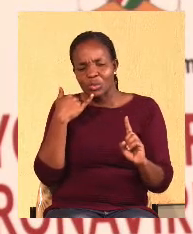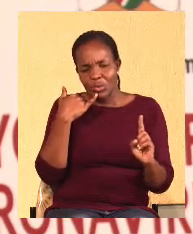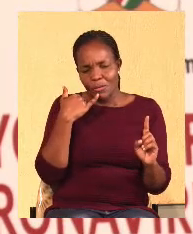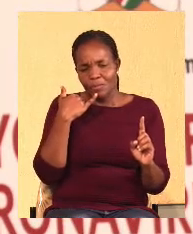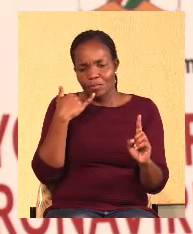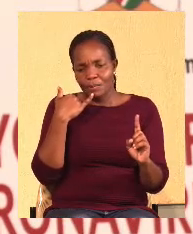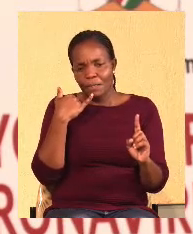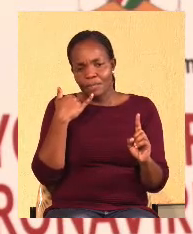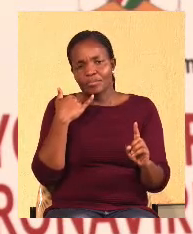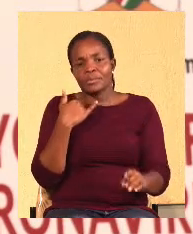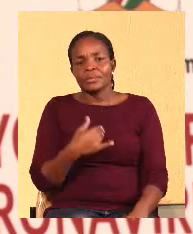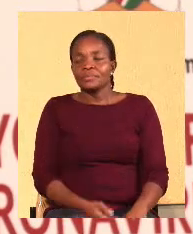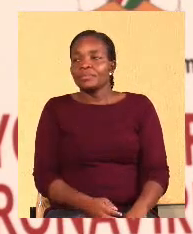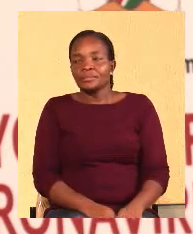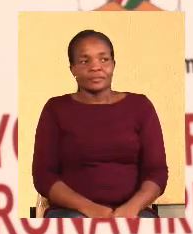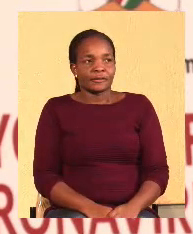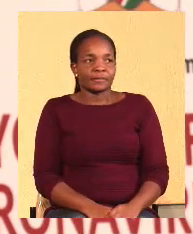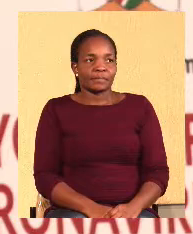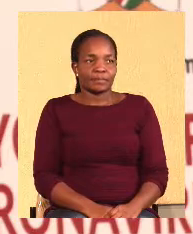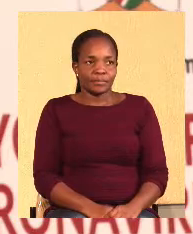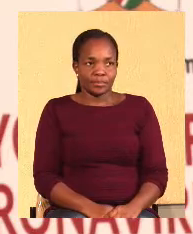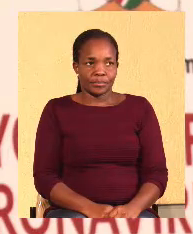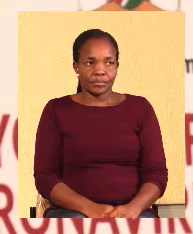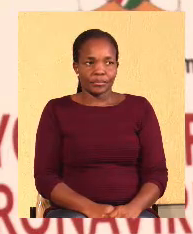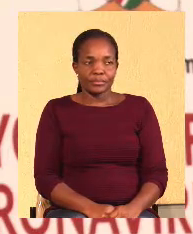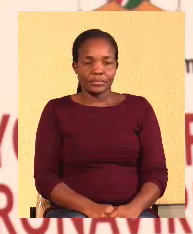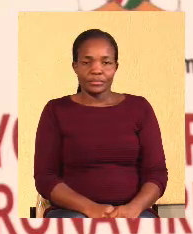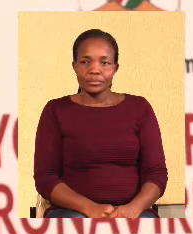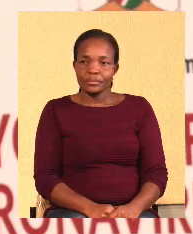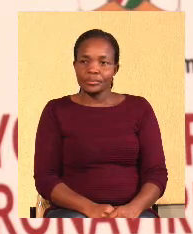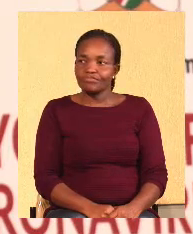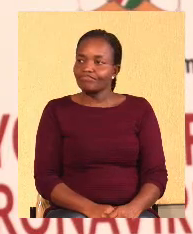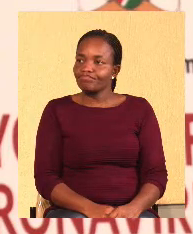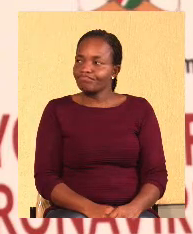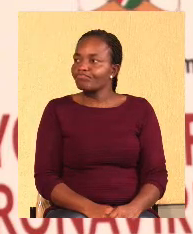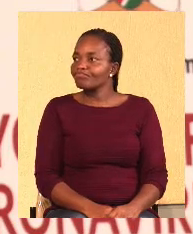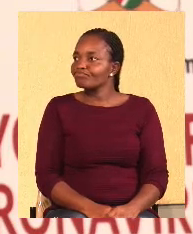is that child in. So we have to answer, and yeah.